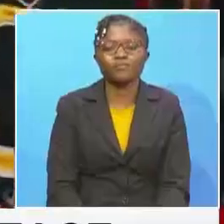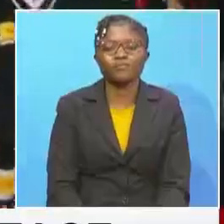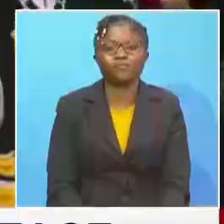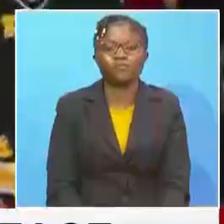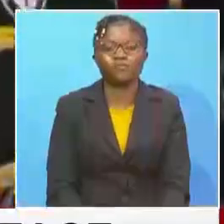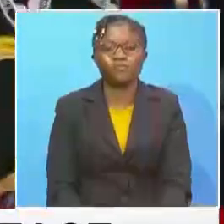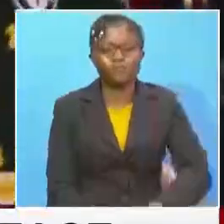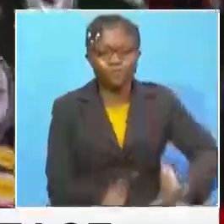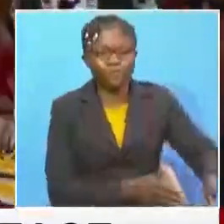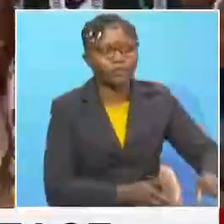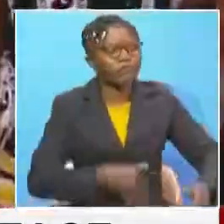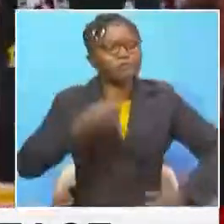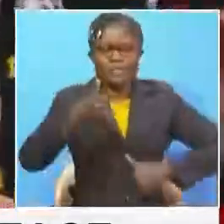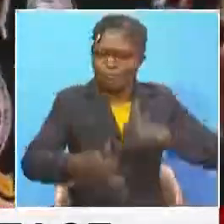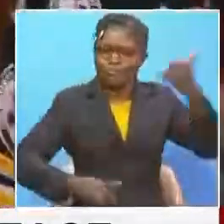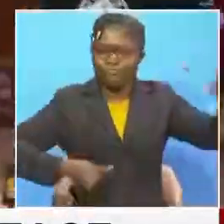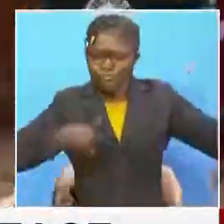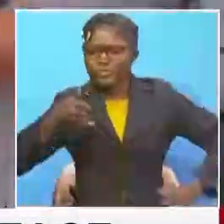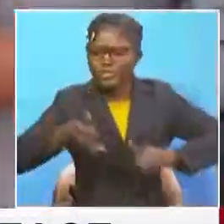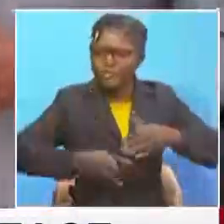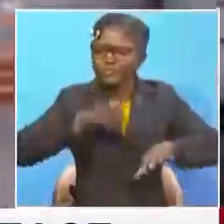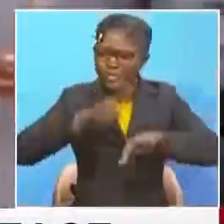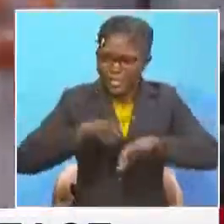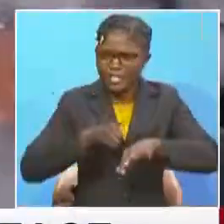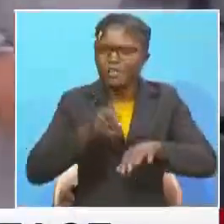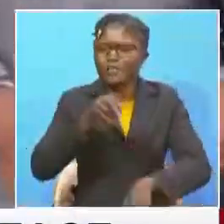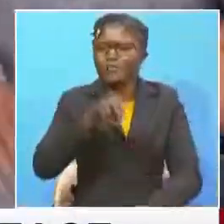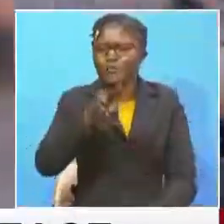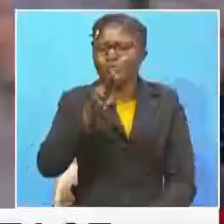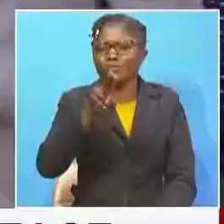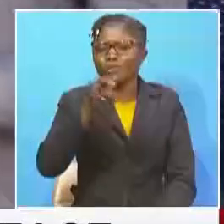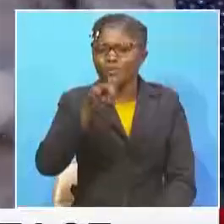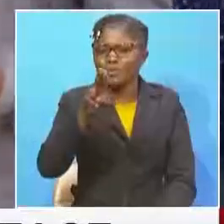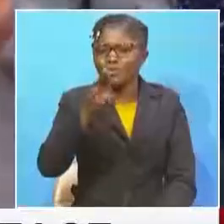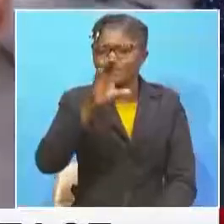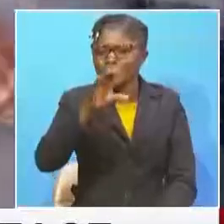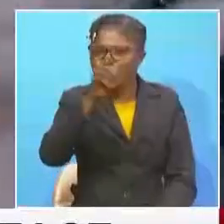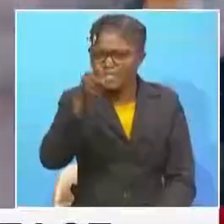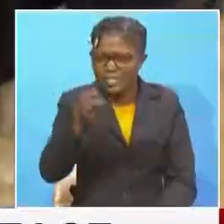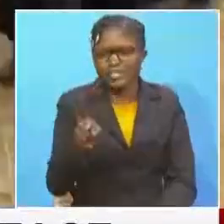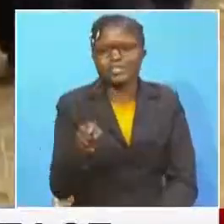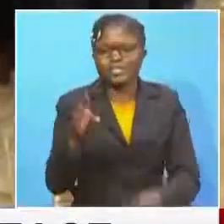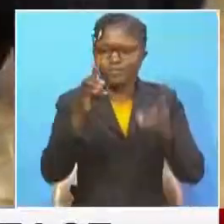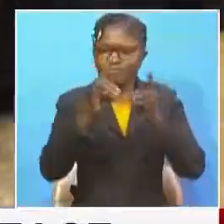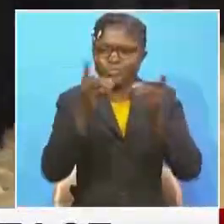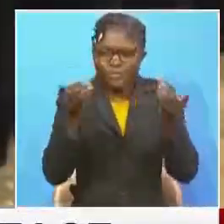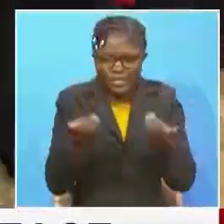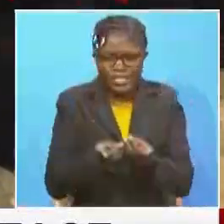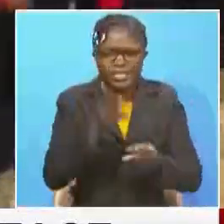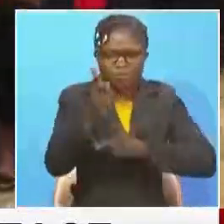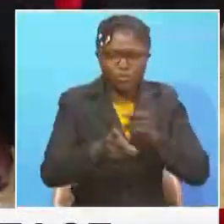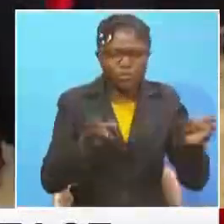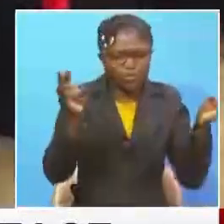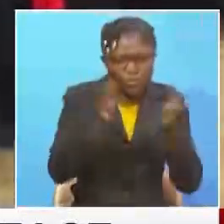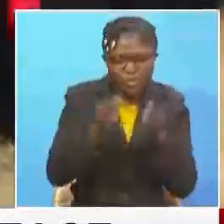It was a joyous moment for the United Church of Zambia UCZ Sengahill congregation in Sengahill district as Christians gathered